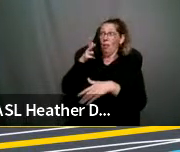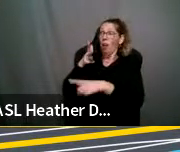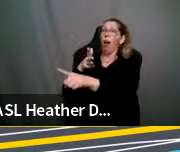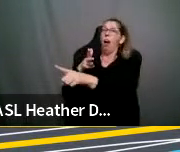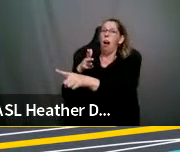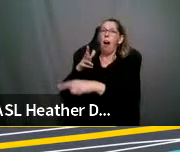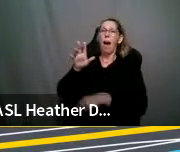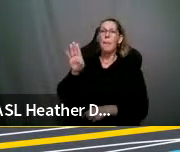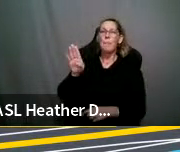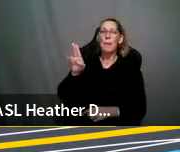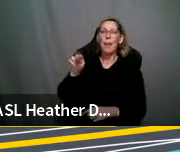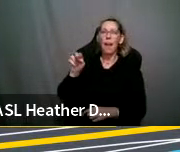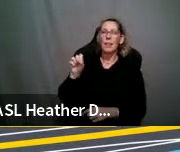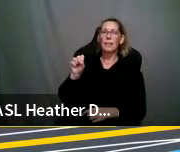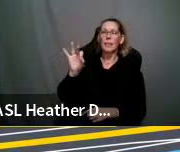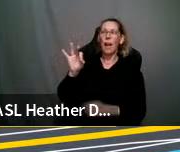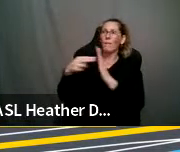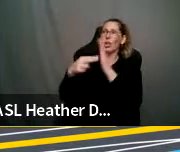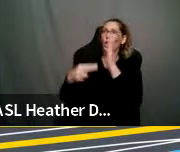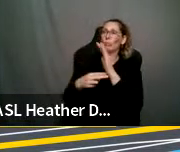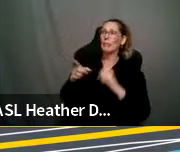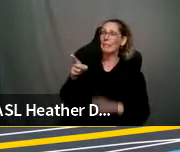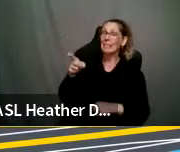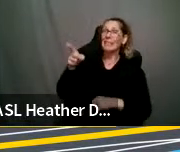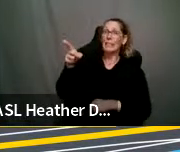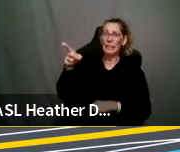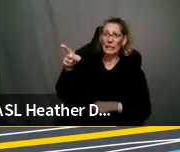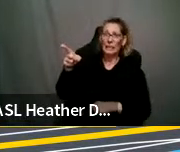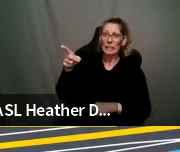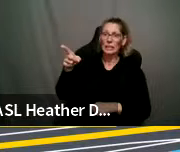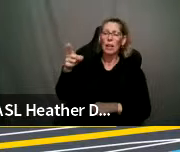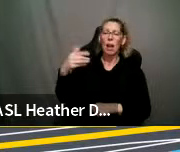net benefit toward navigation safety.